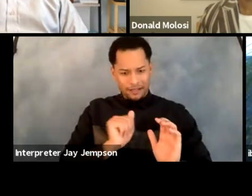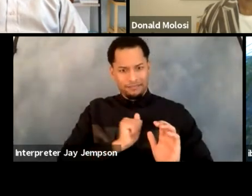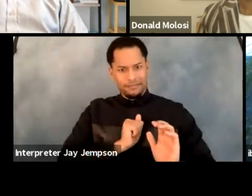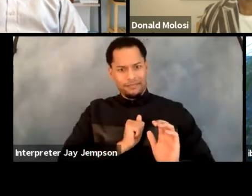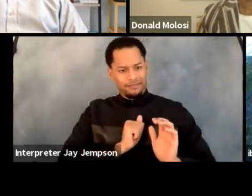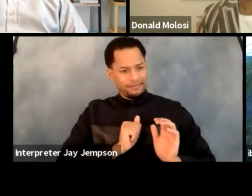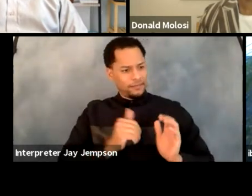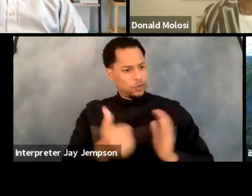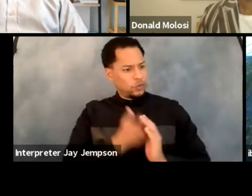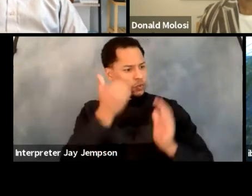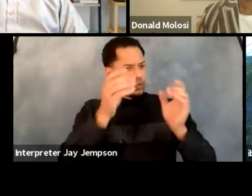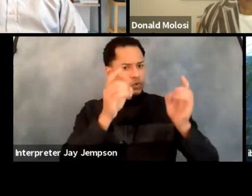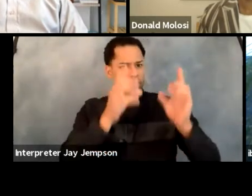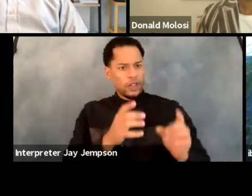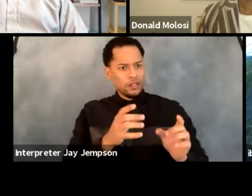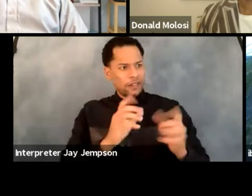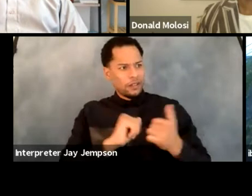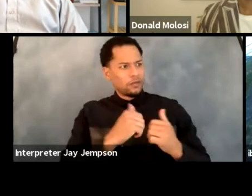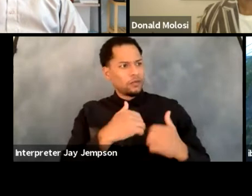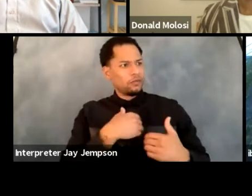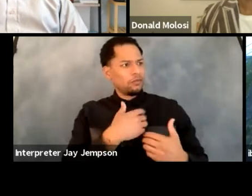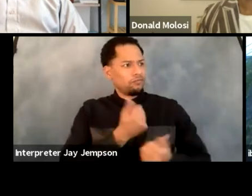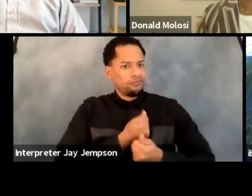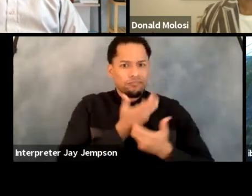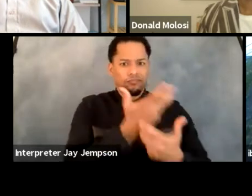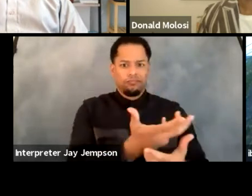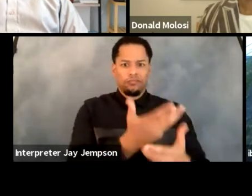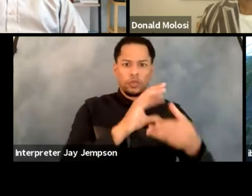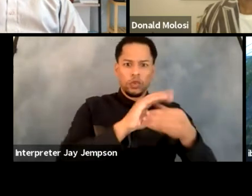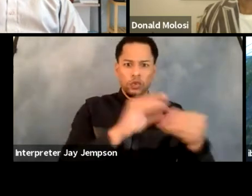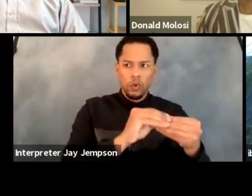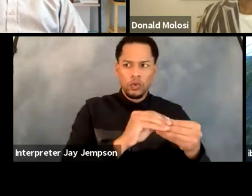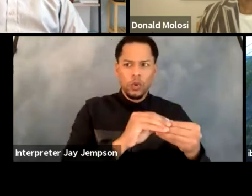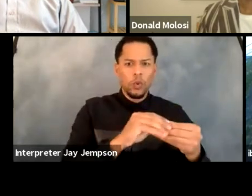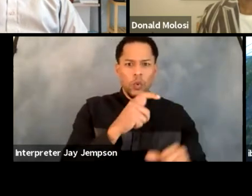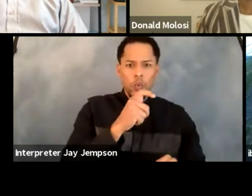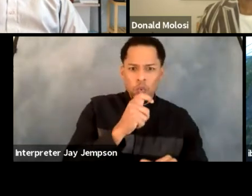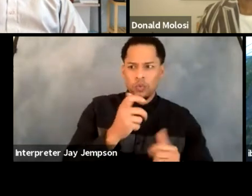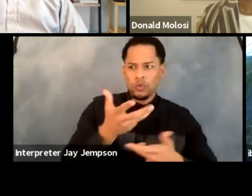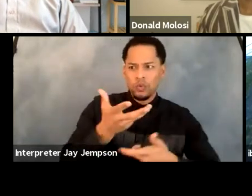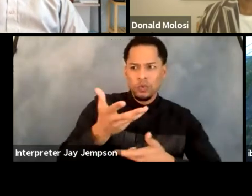is that? You know, who do you engage with in discovering that?